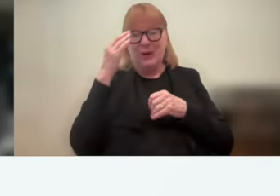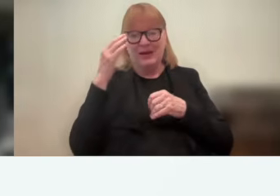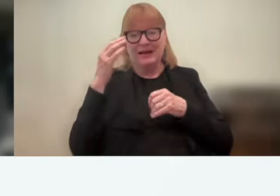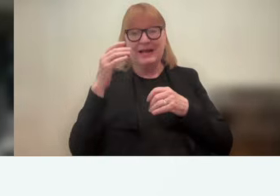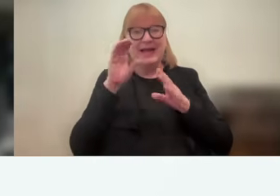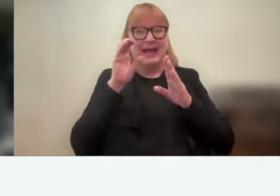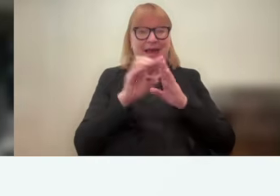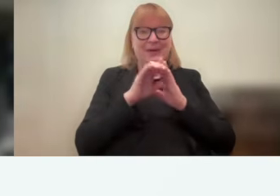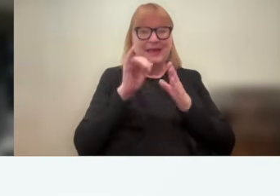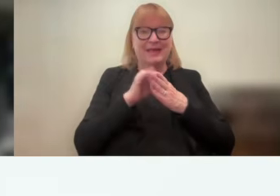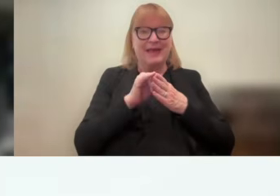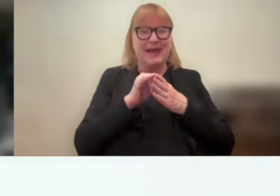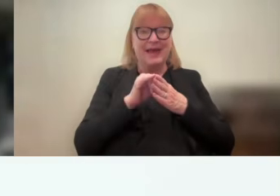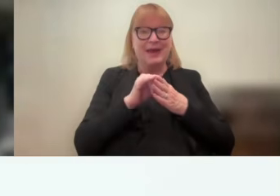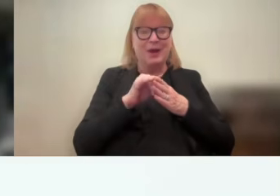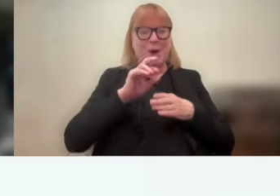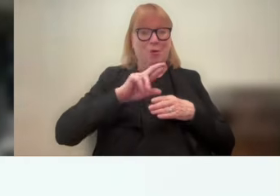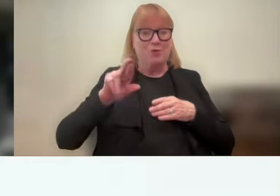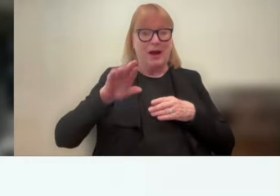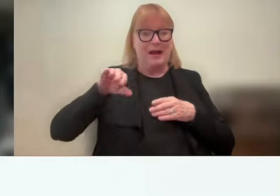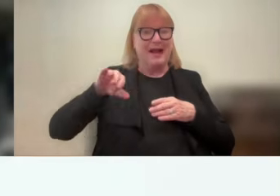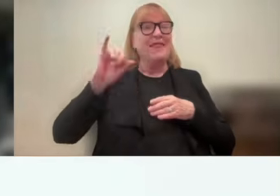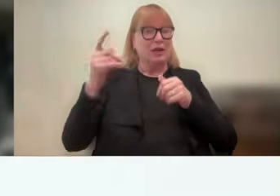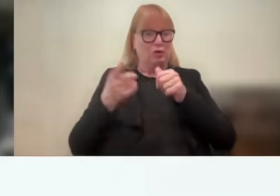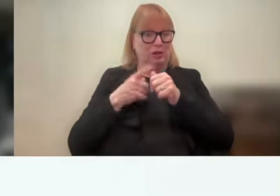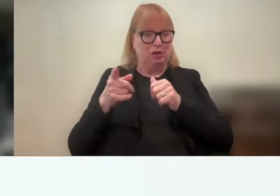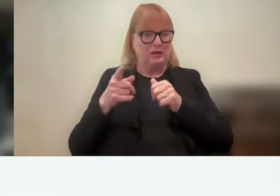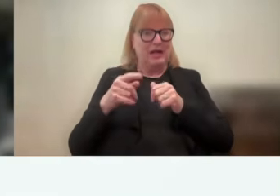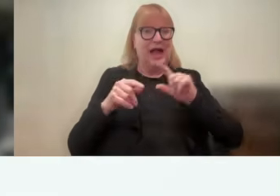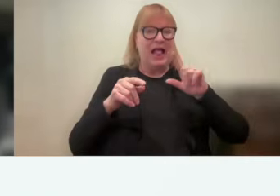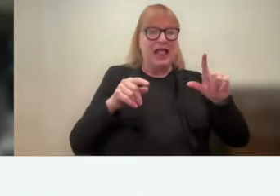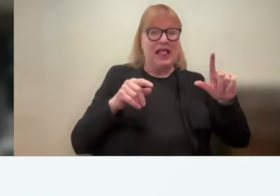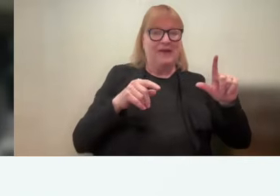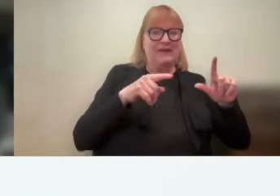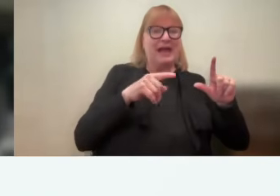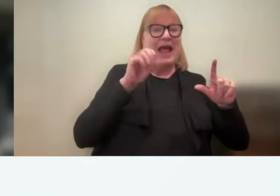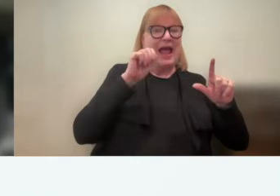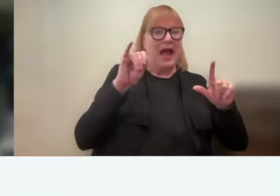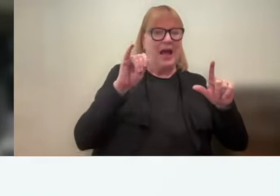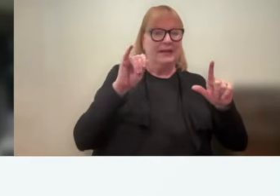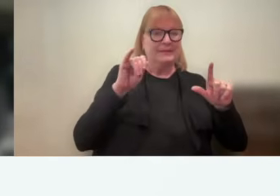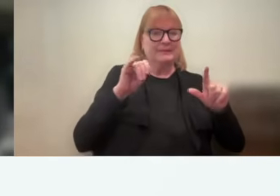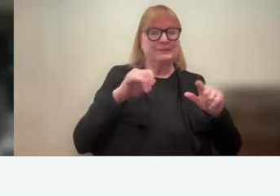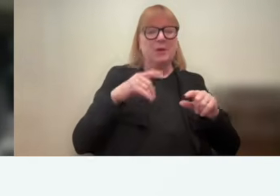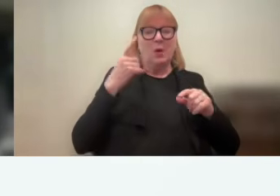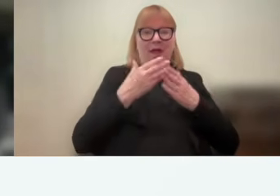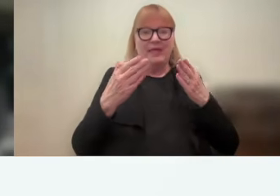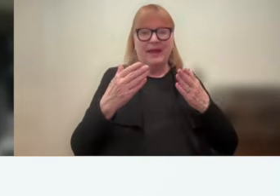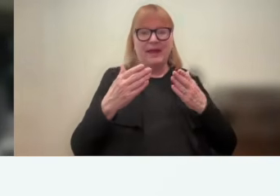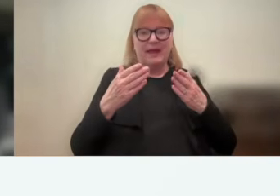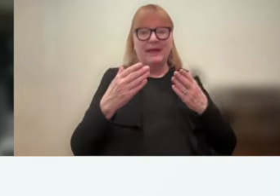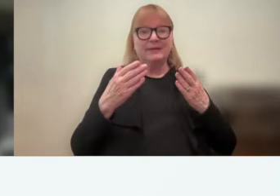the image that is on the right is the original, and on the left is the AI. One thing that